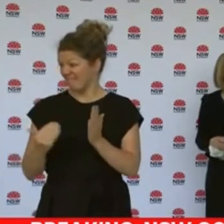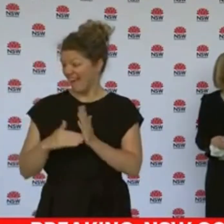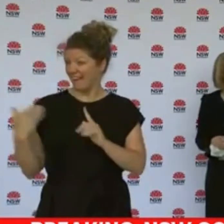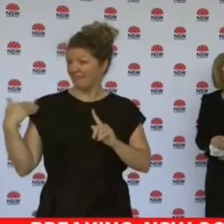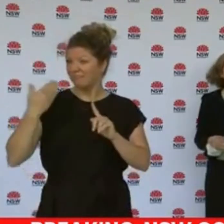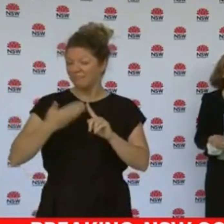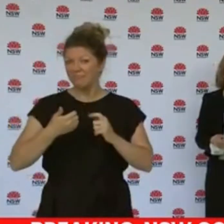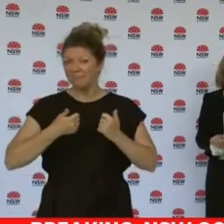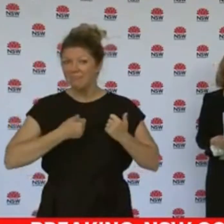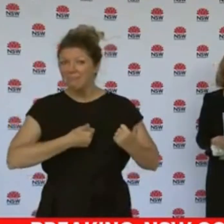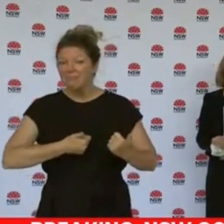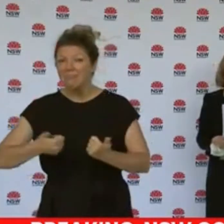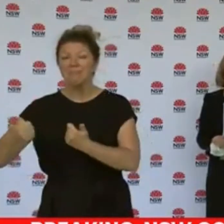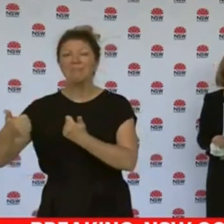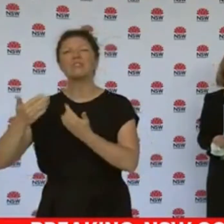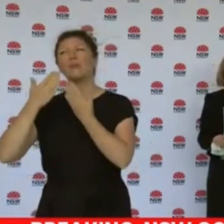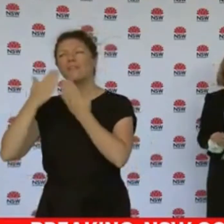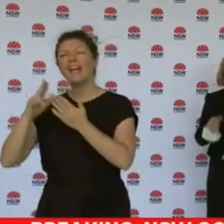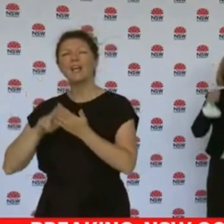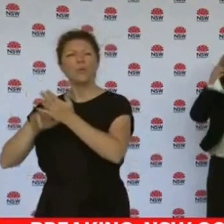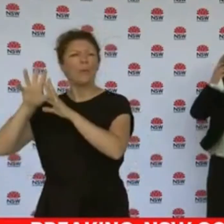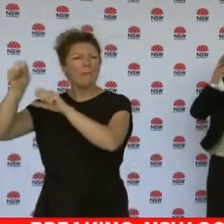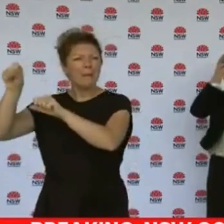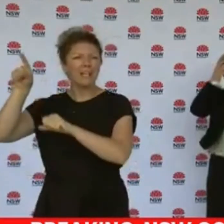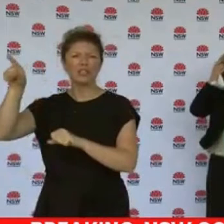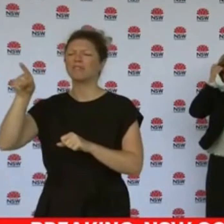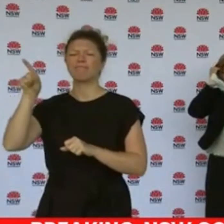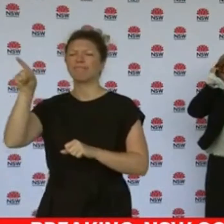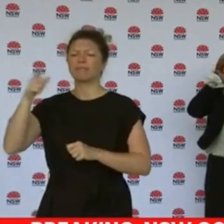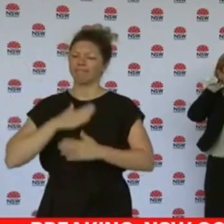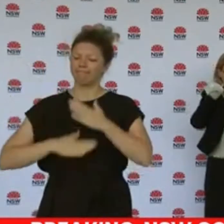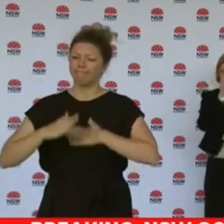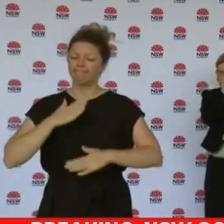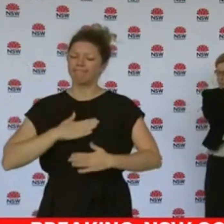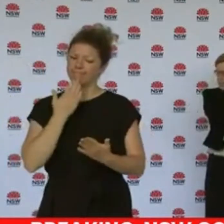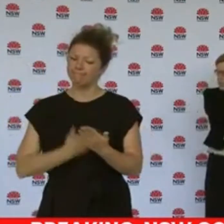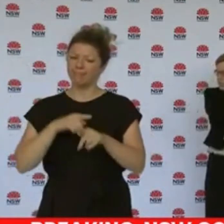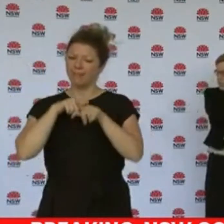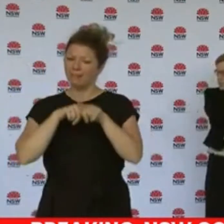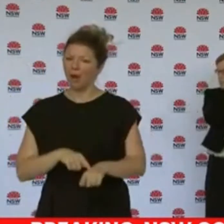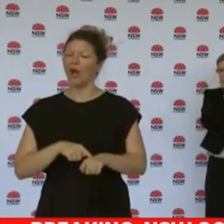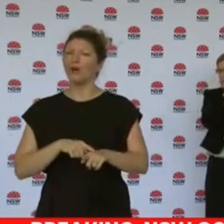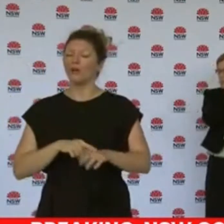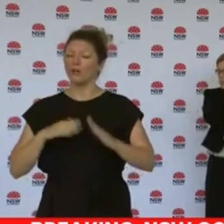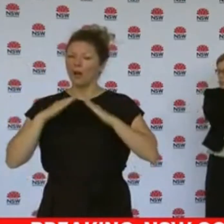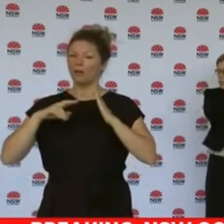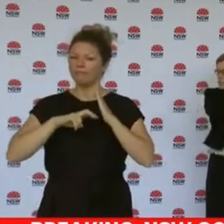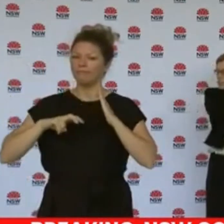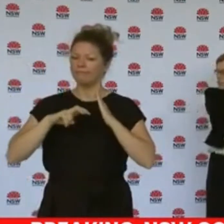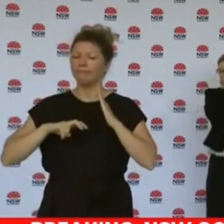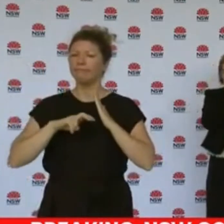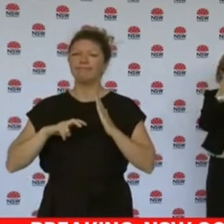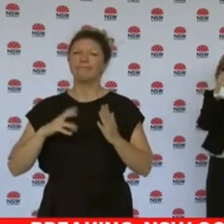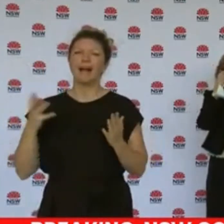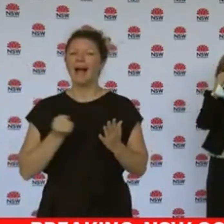where we're at in New South Wales at the moment. I want to thank the Northern Beaches community for what they've gone through, for being so compliant and